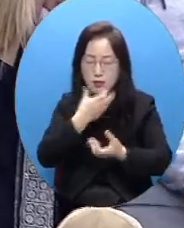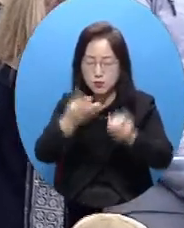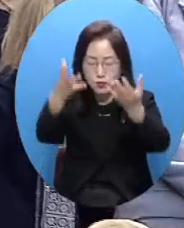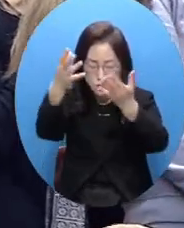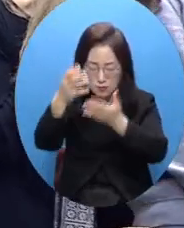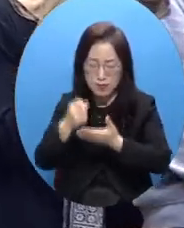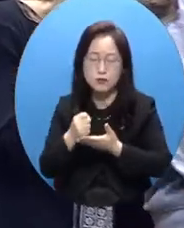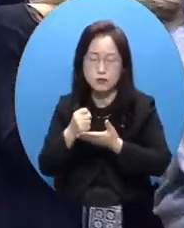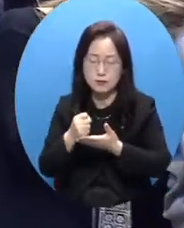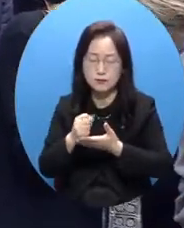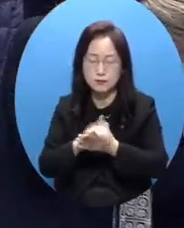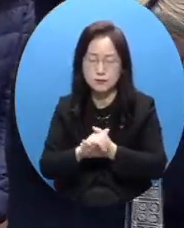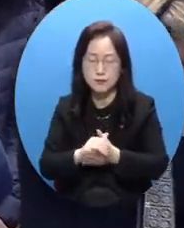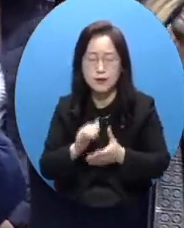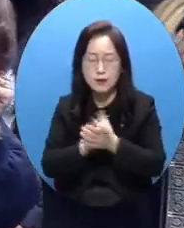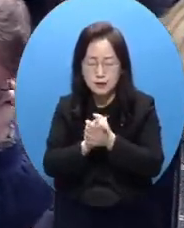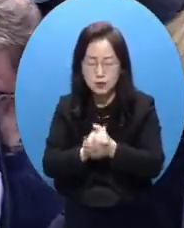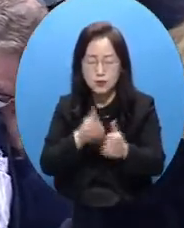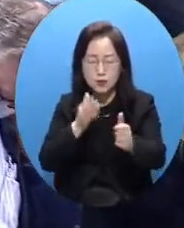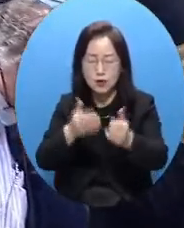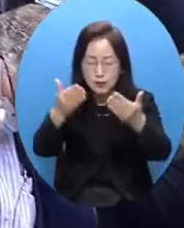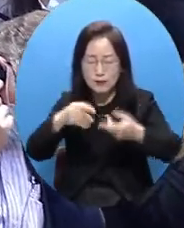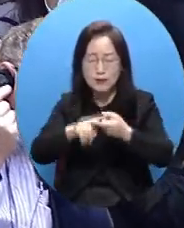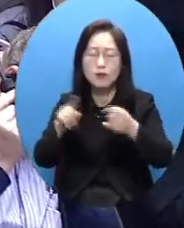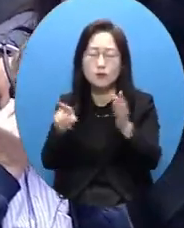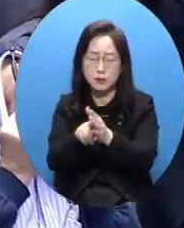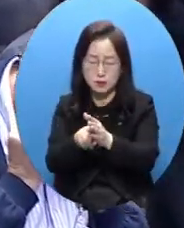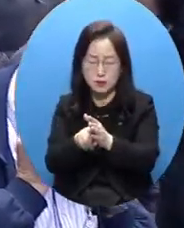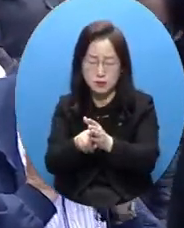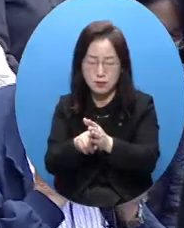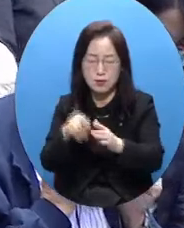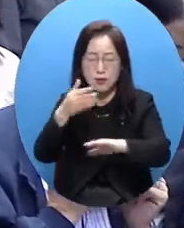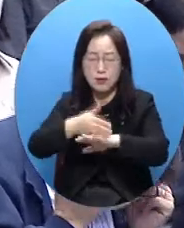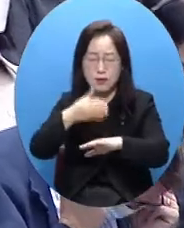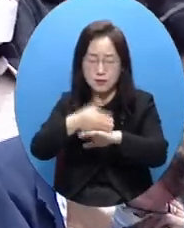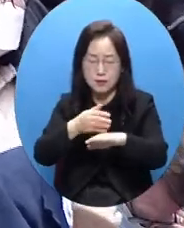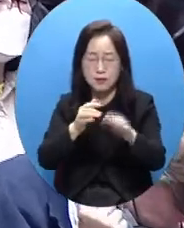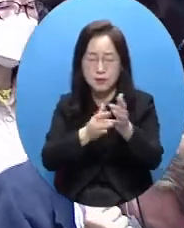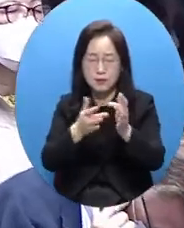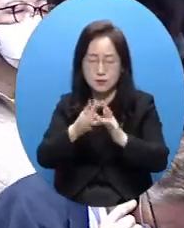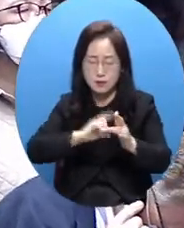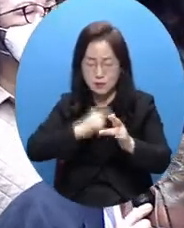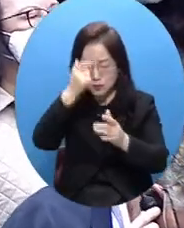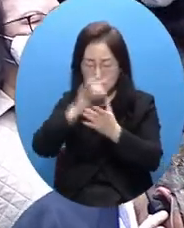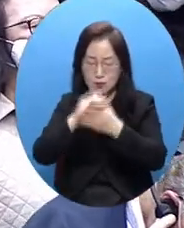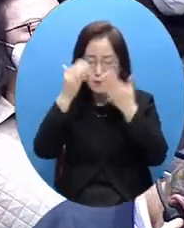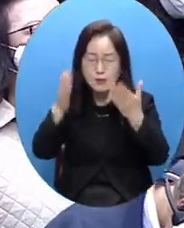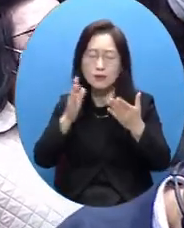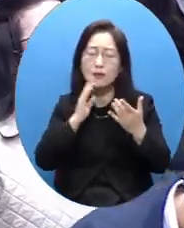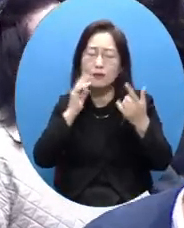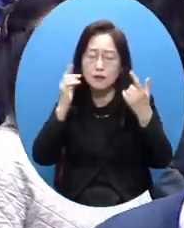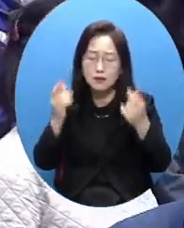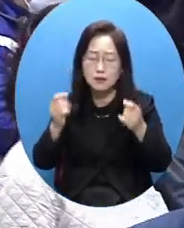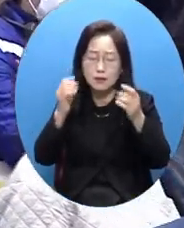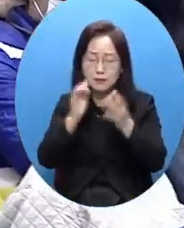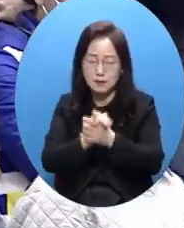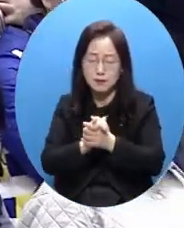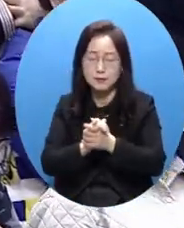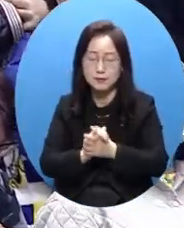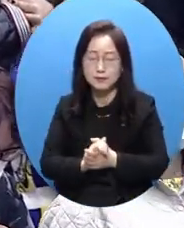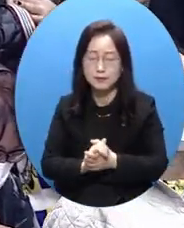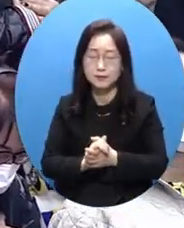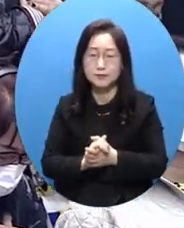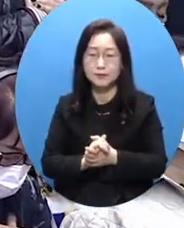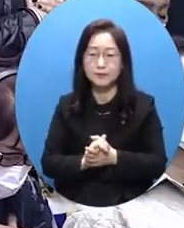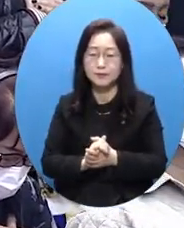our working places and business today believe that you already have received it in the name of Jesus Christ we